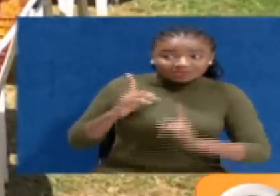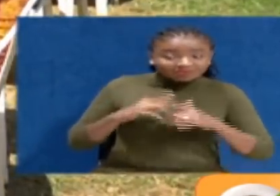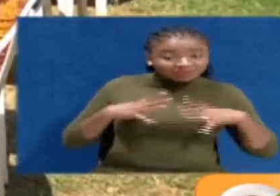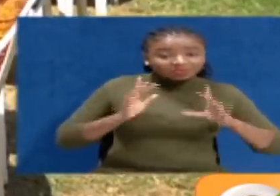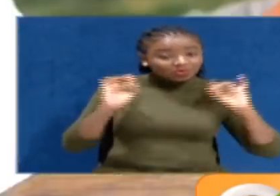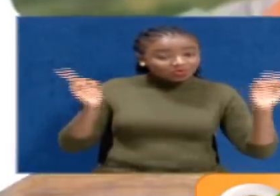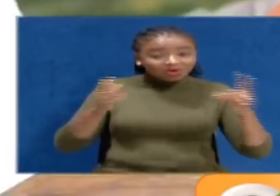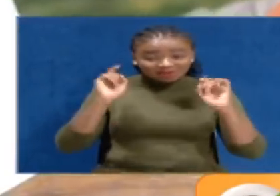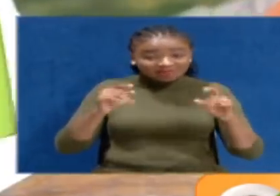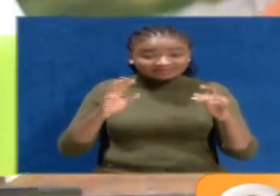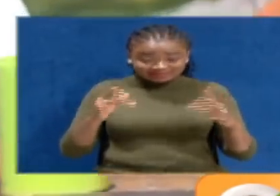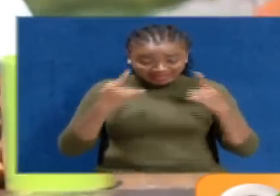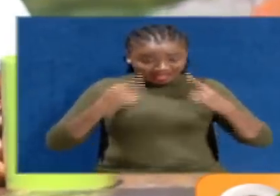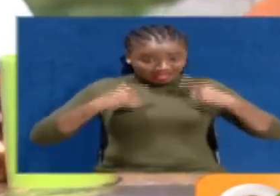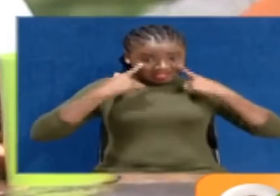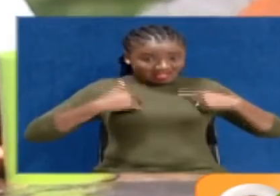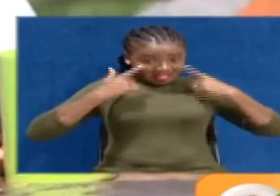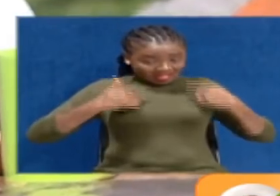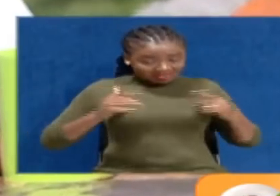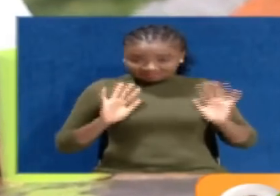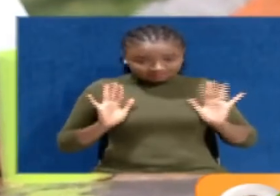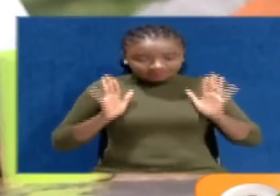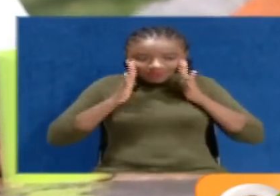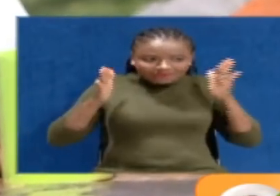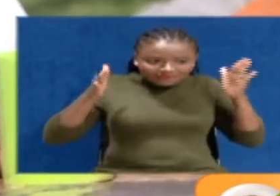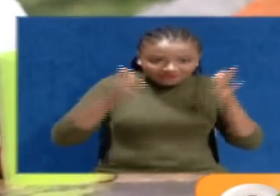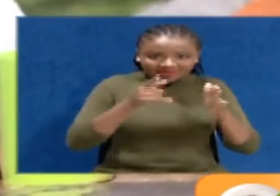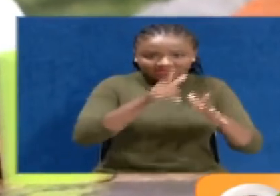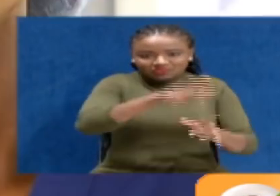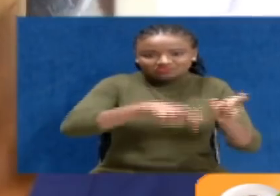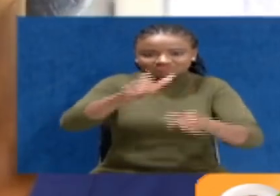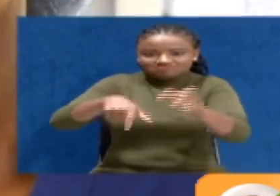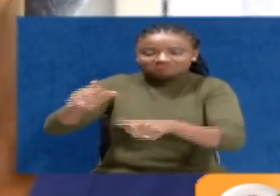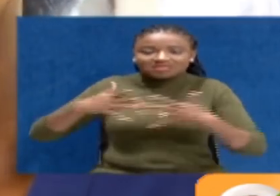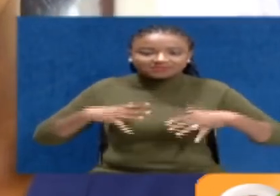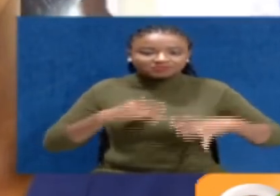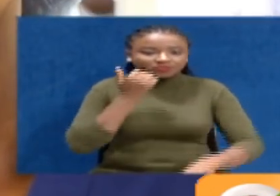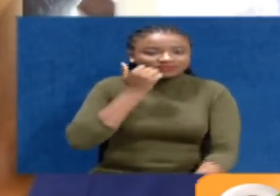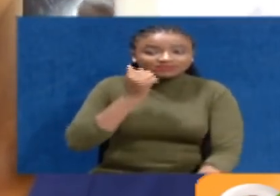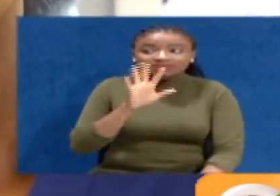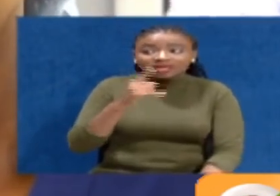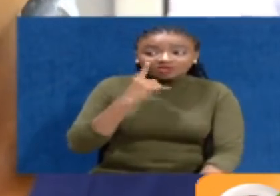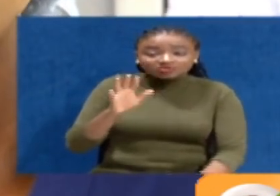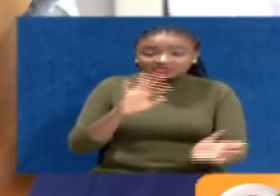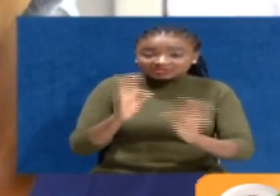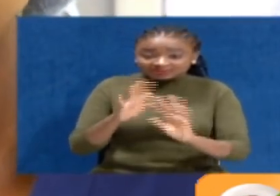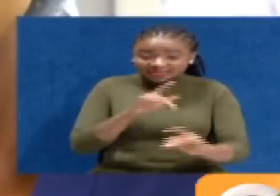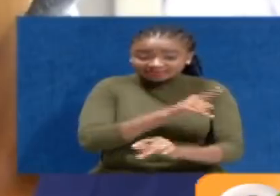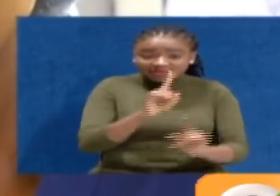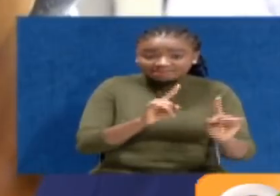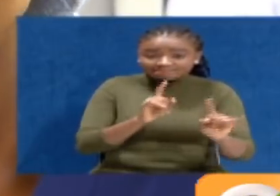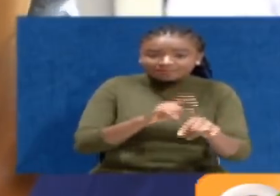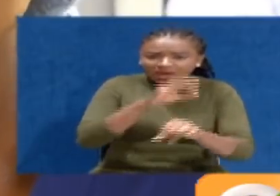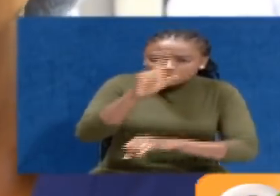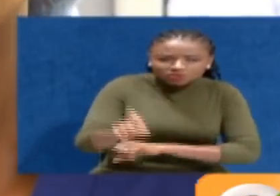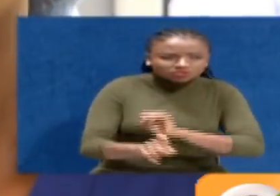here has to put aside his or her personal issues and focus on the patients. So this patient normally, and on their point of view, they